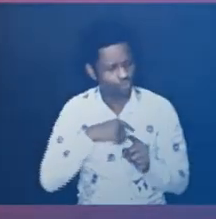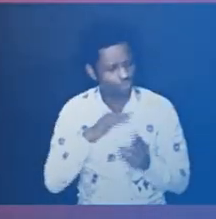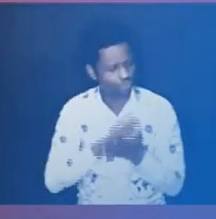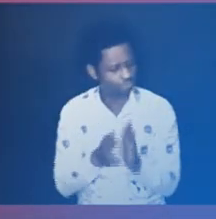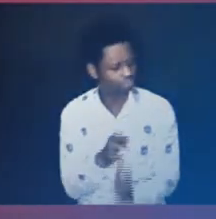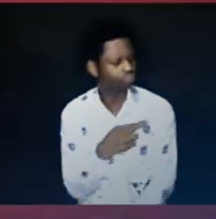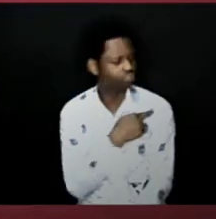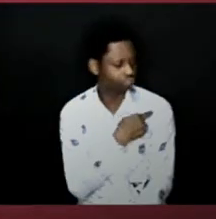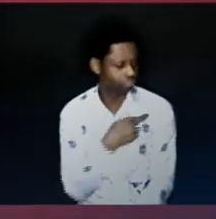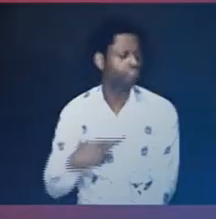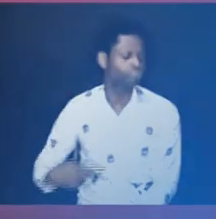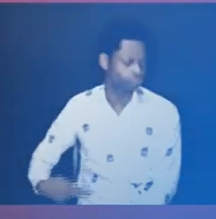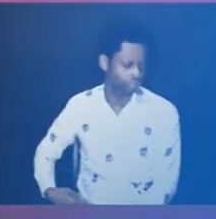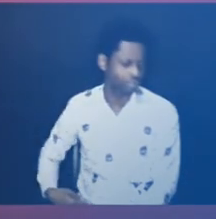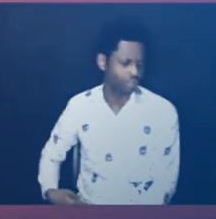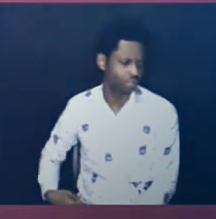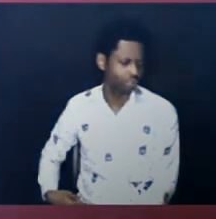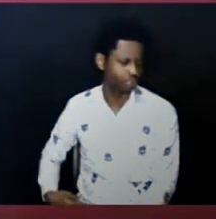well.